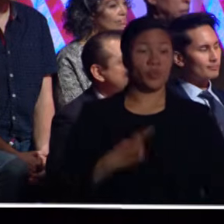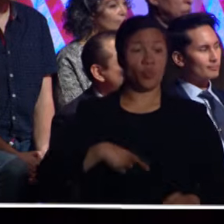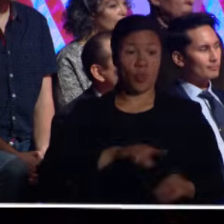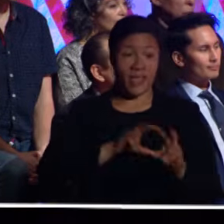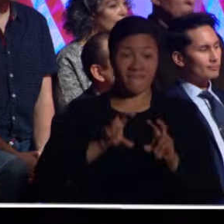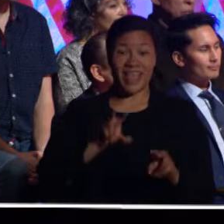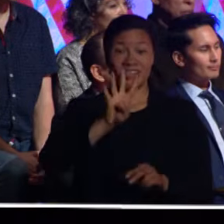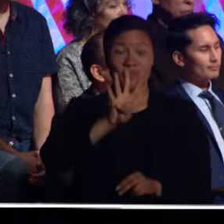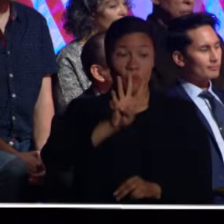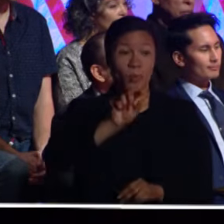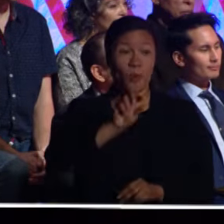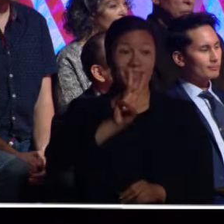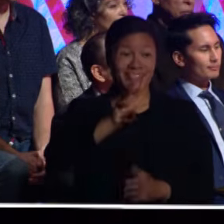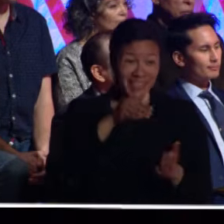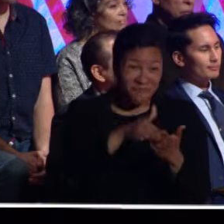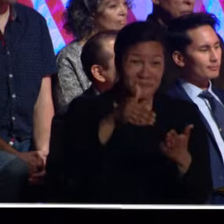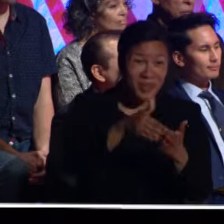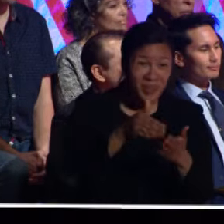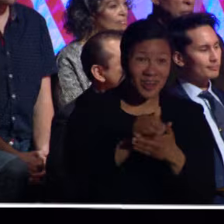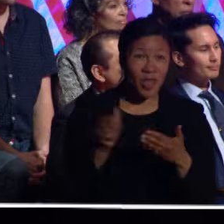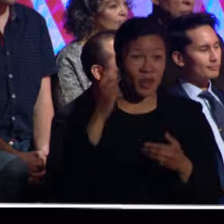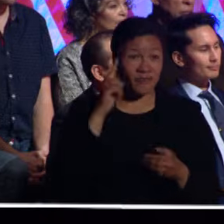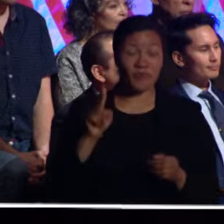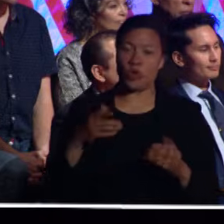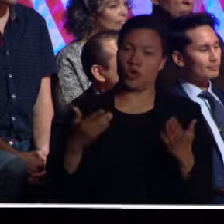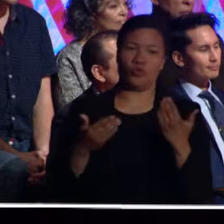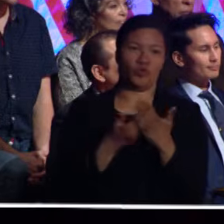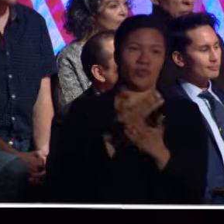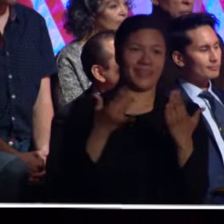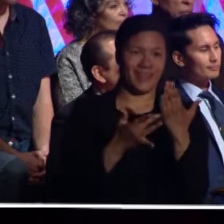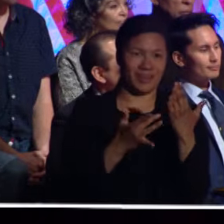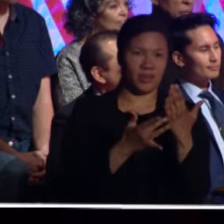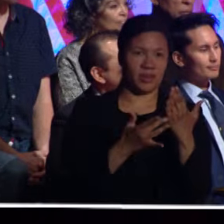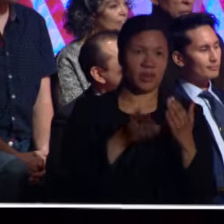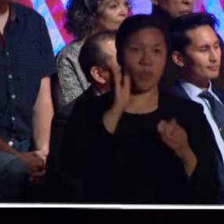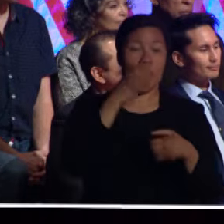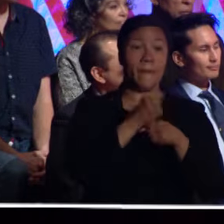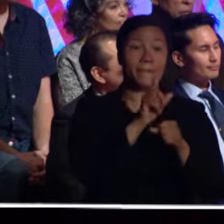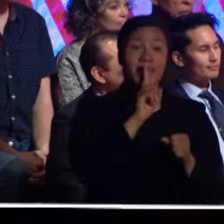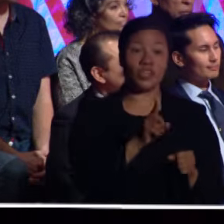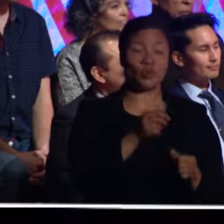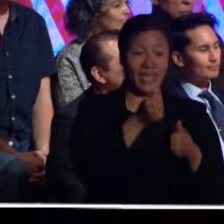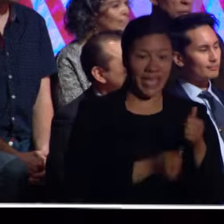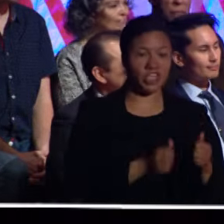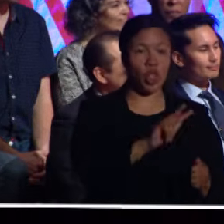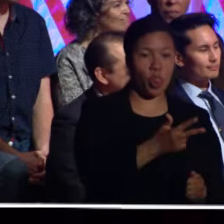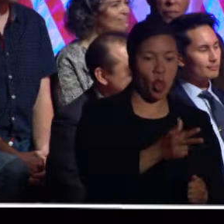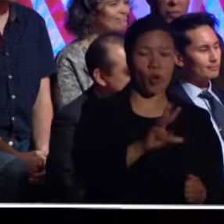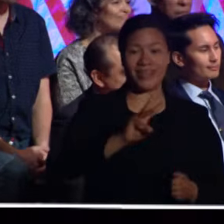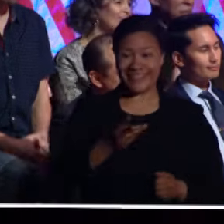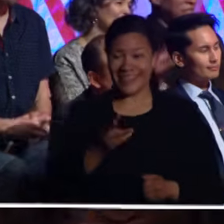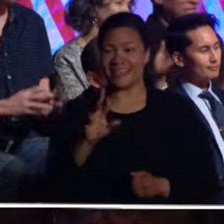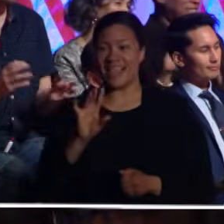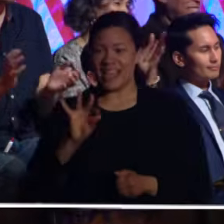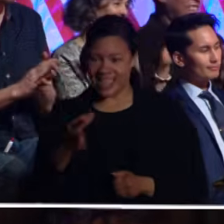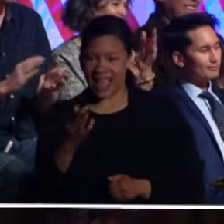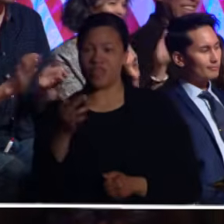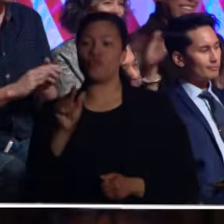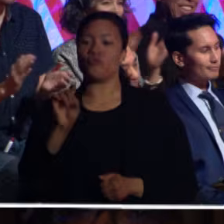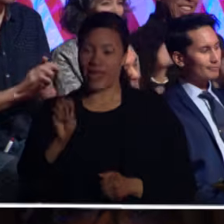schools, we will ensure that each 3rd, 6th, and 9th grader has a new laptop or tablet.